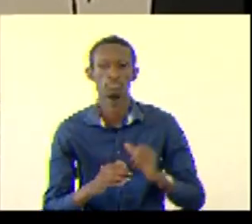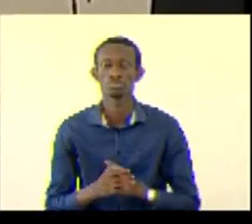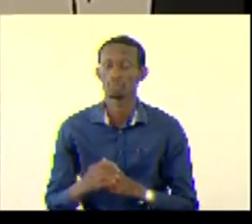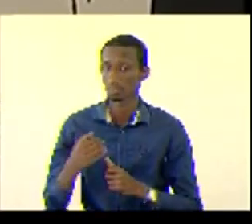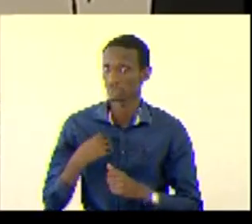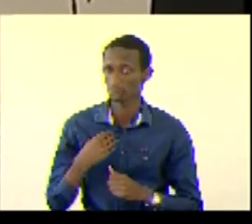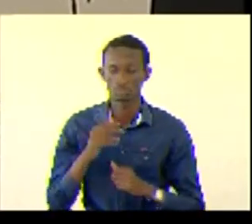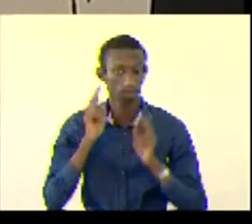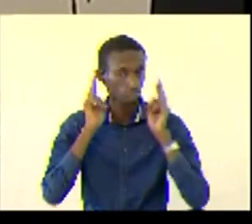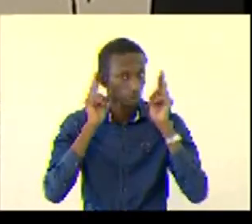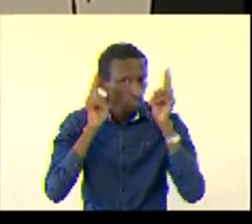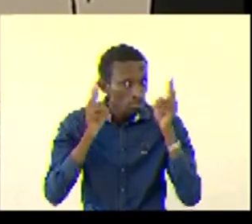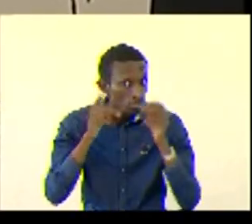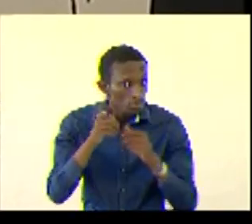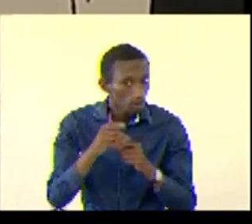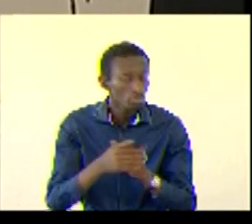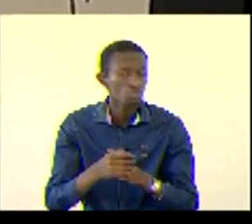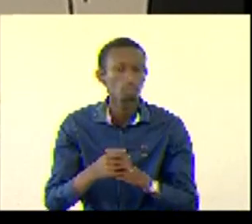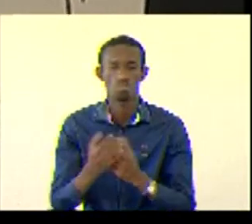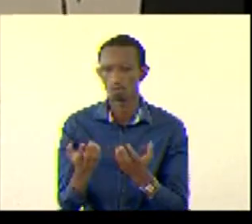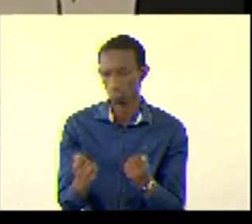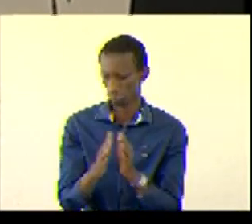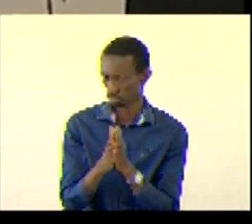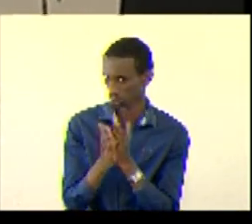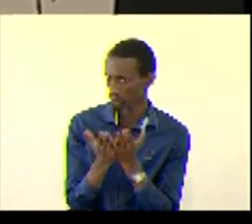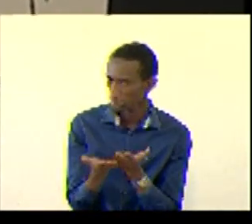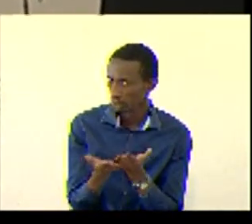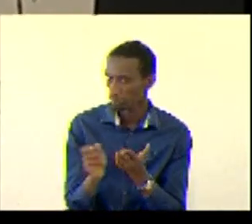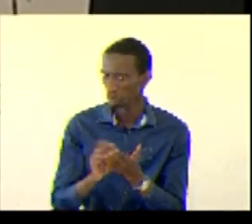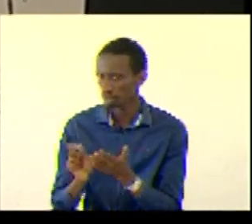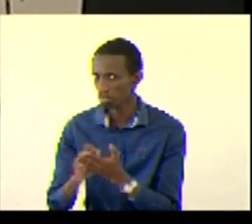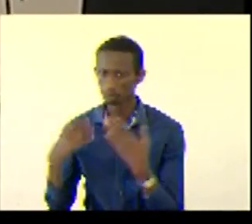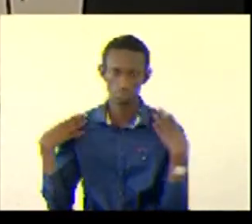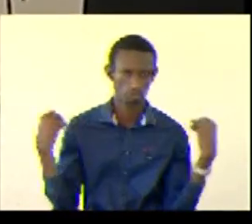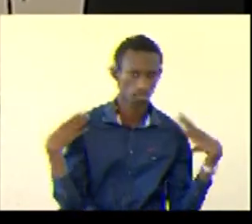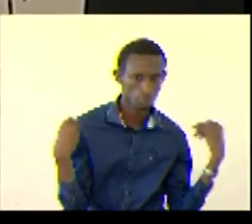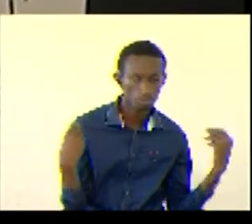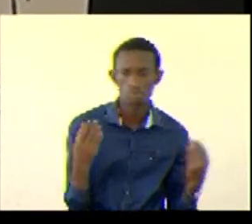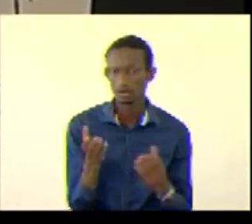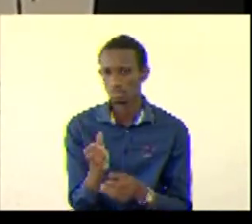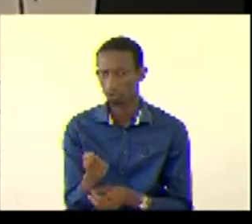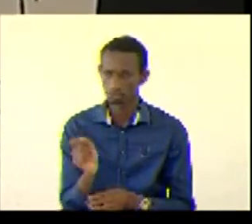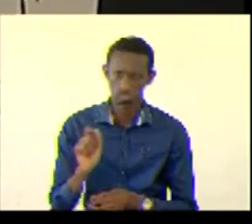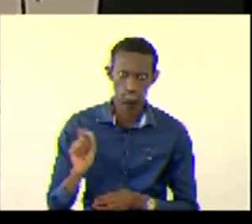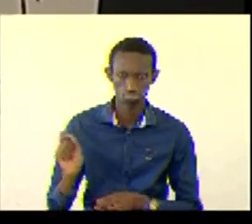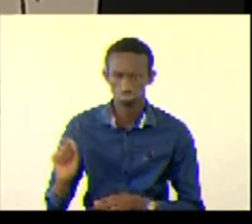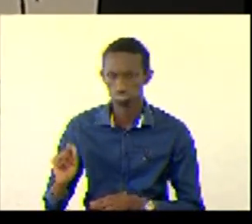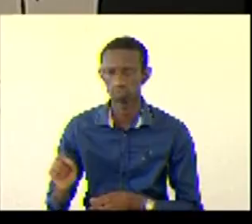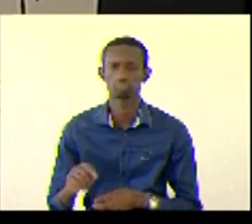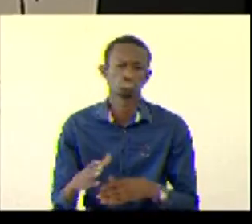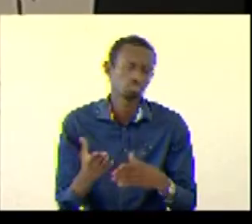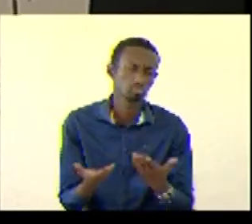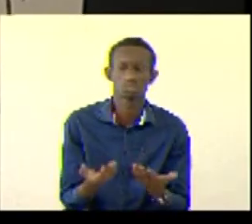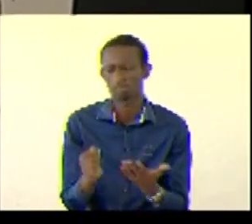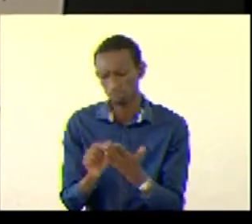have your exercise books with you ready, have your notebooks, and probably if you have a calculator with